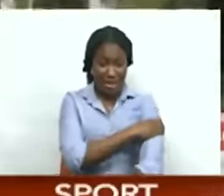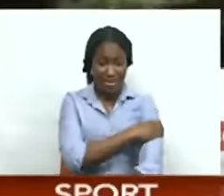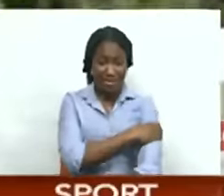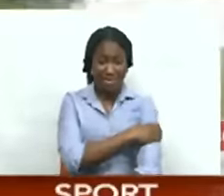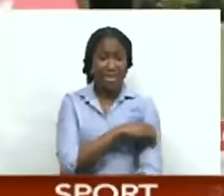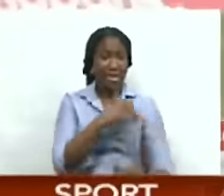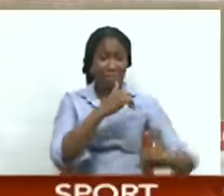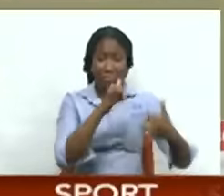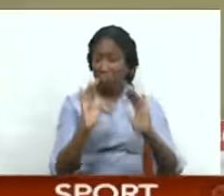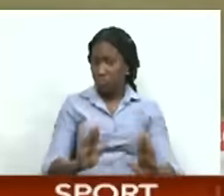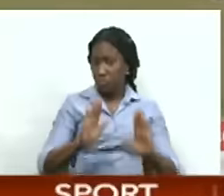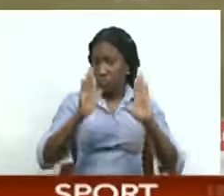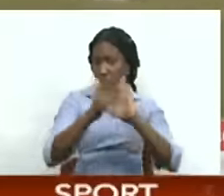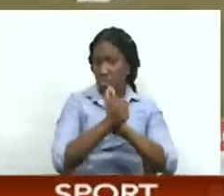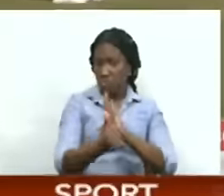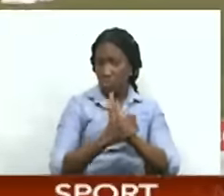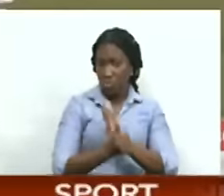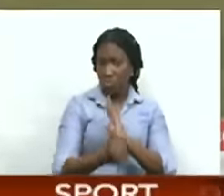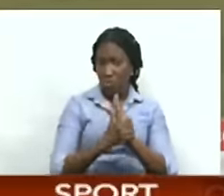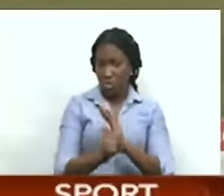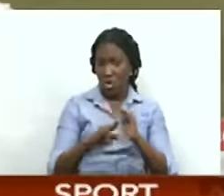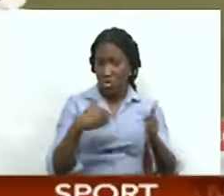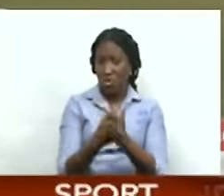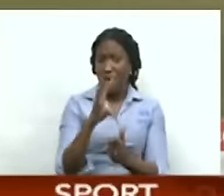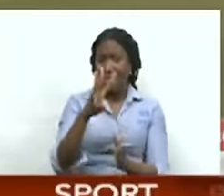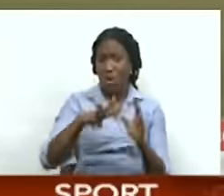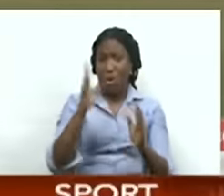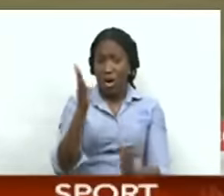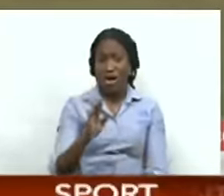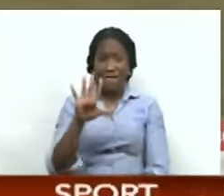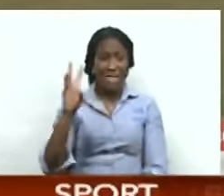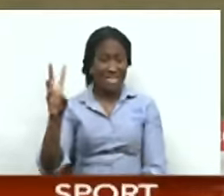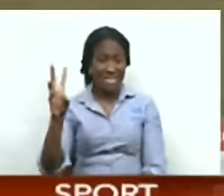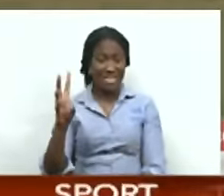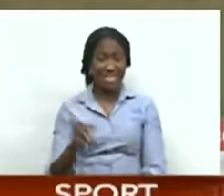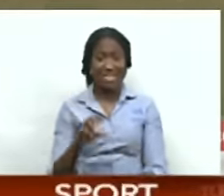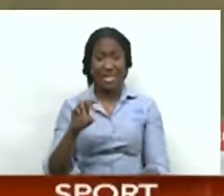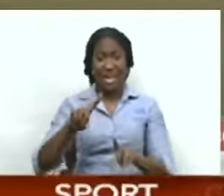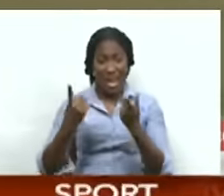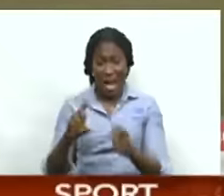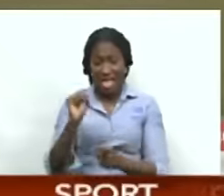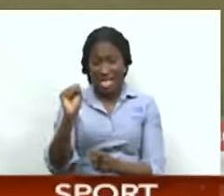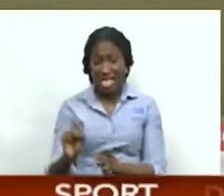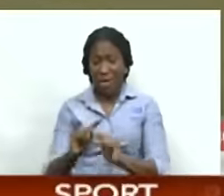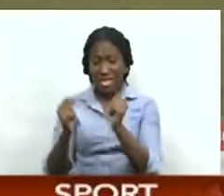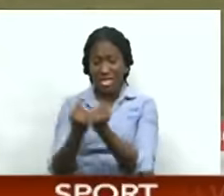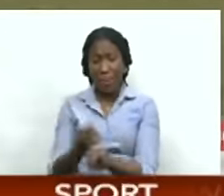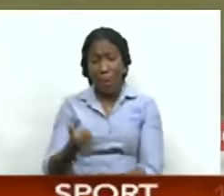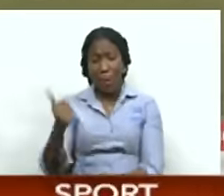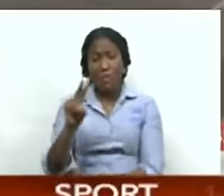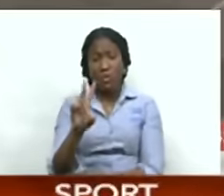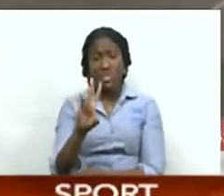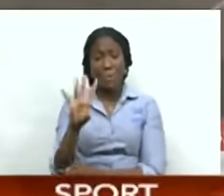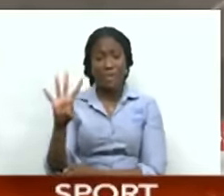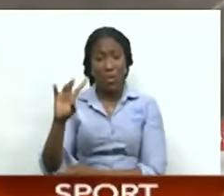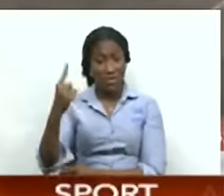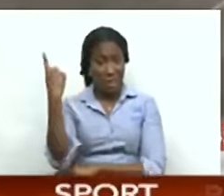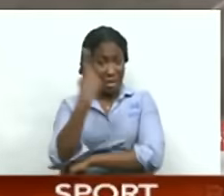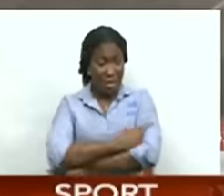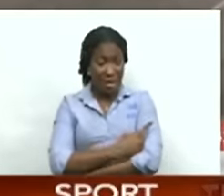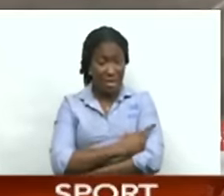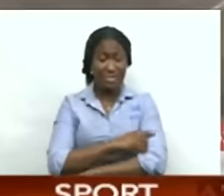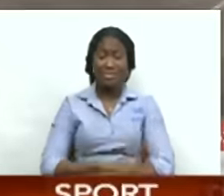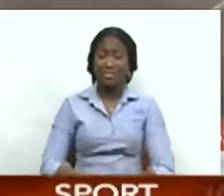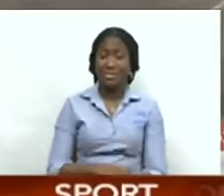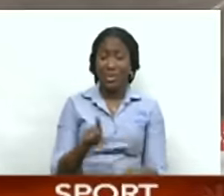on his figures of 4-56 to help dismiss the South team for 274 on day one. Mohan led North's repairs